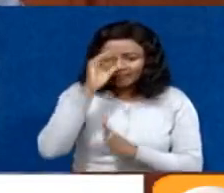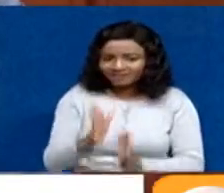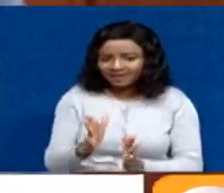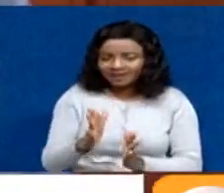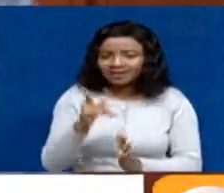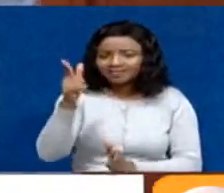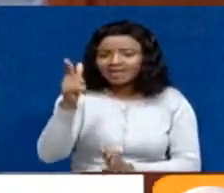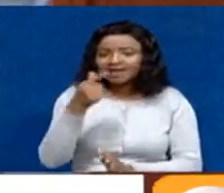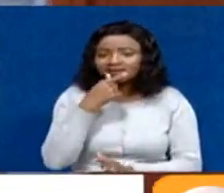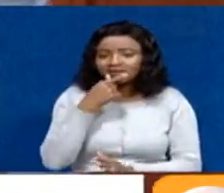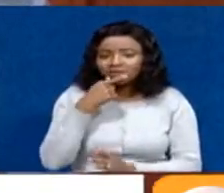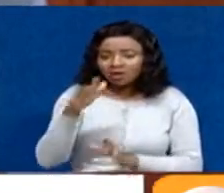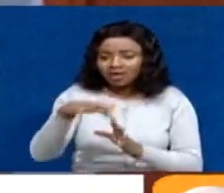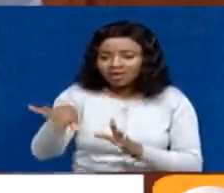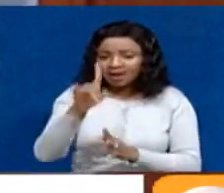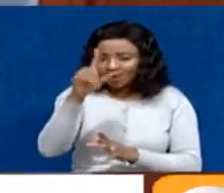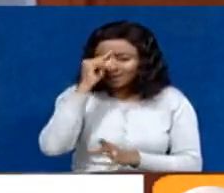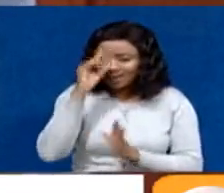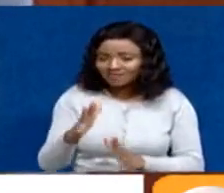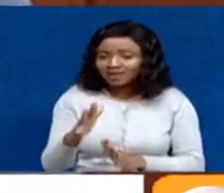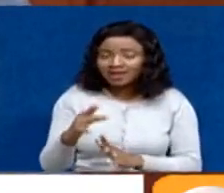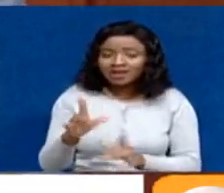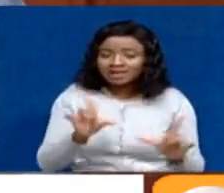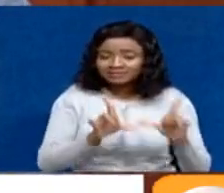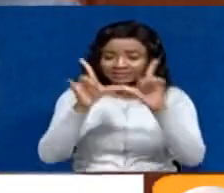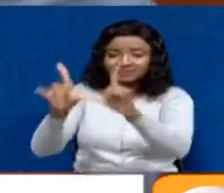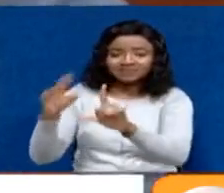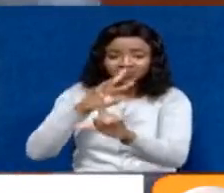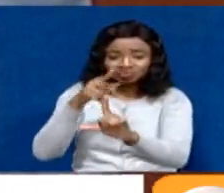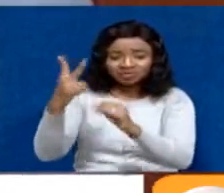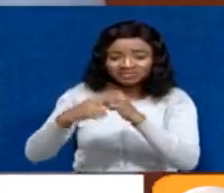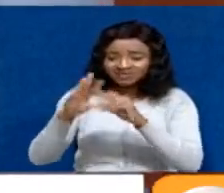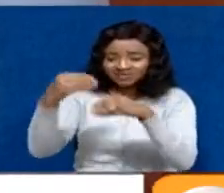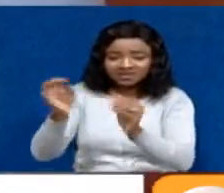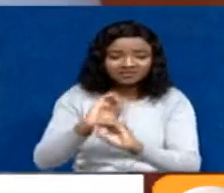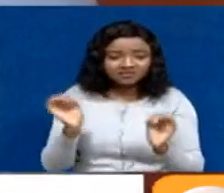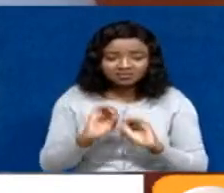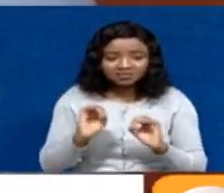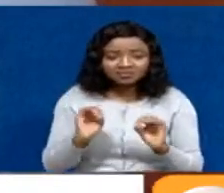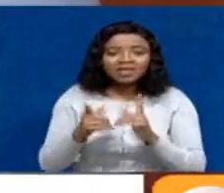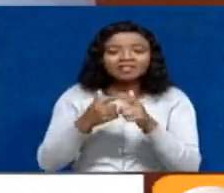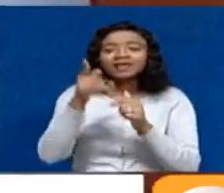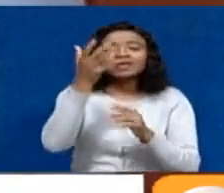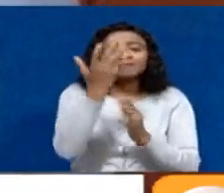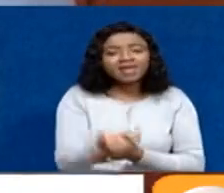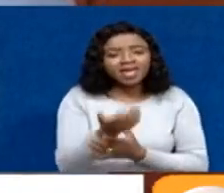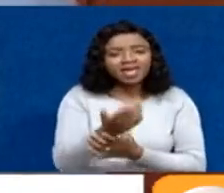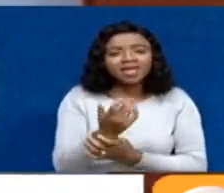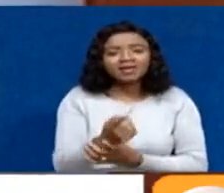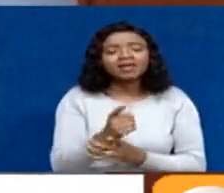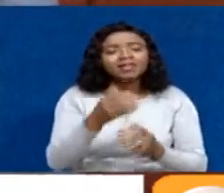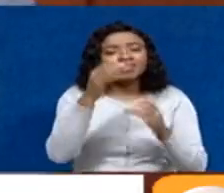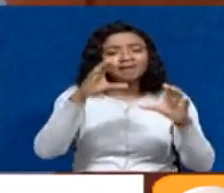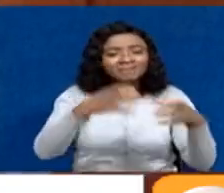the counties in Nyanza, who, Mr. Speaker, having been denied certificate in 2007, he was holding the leg of the party